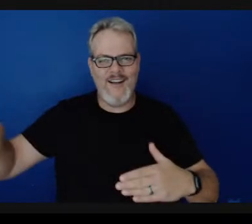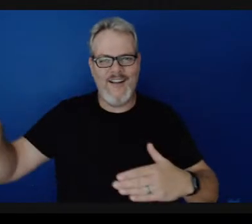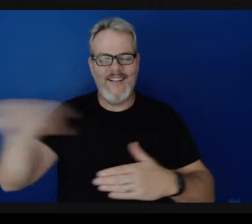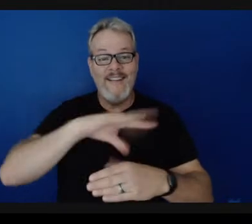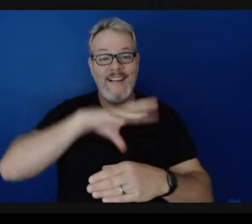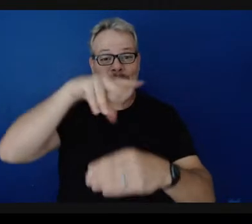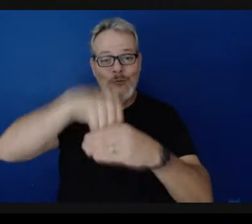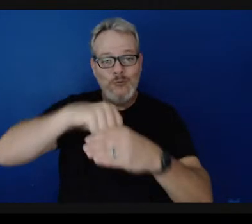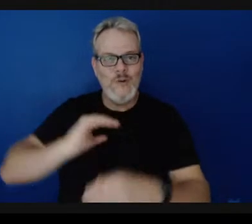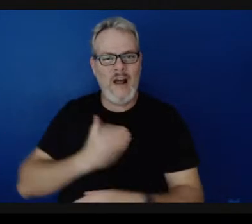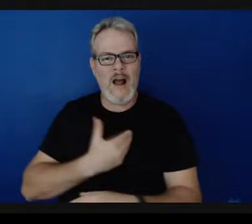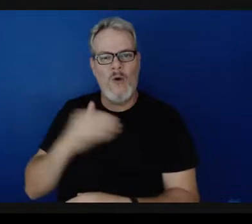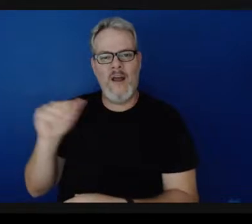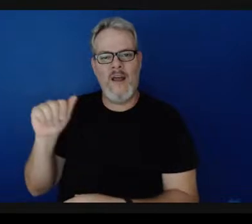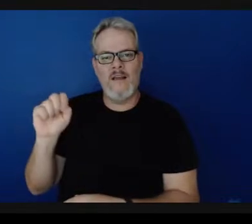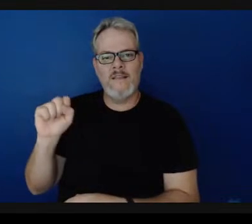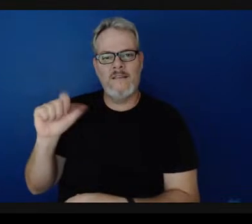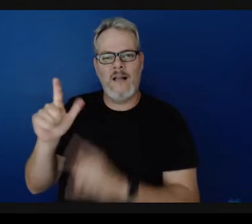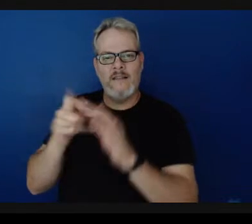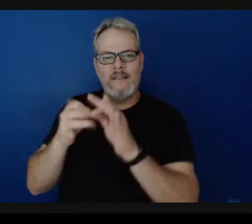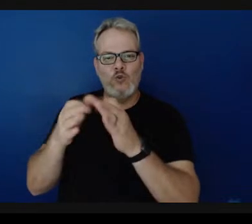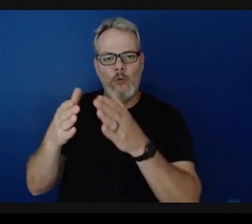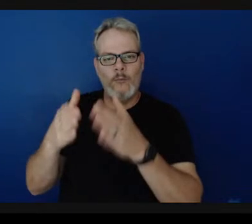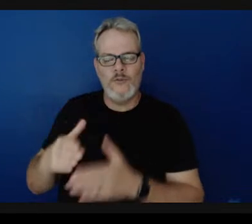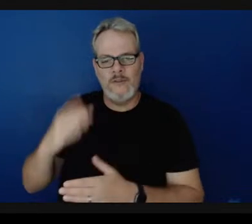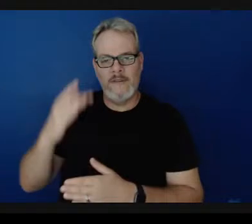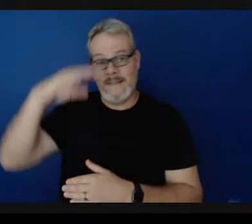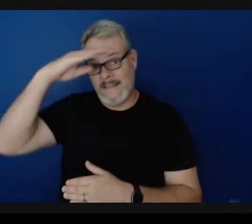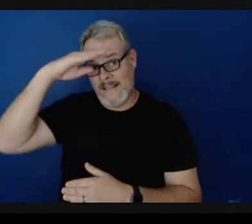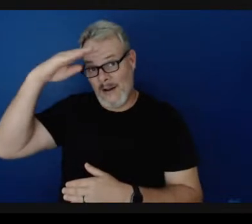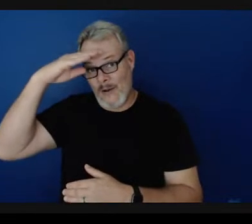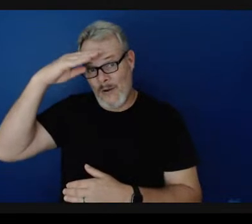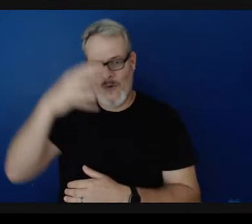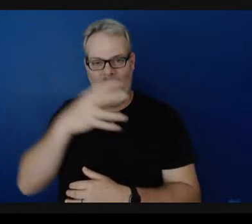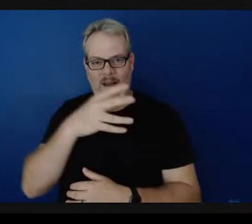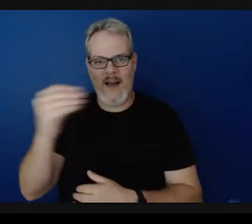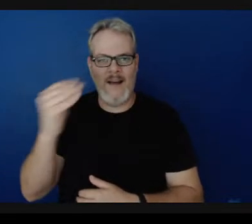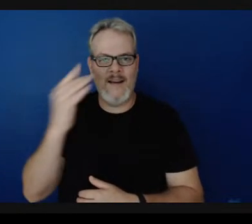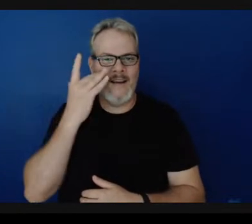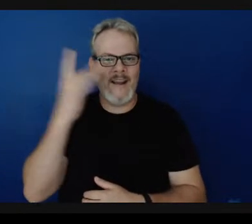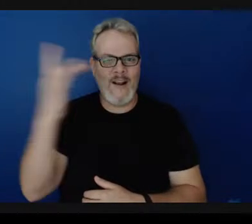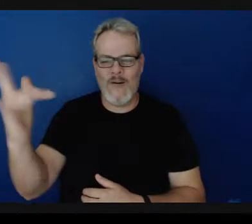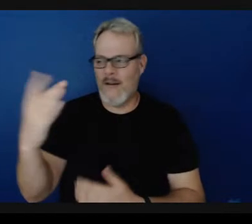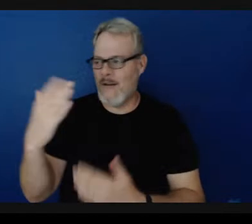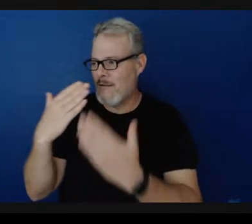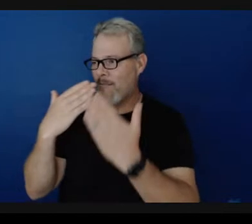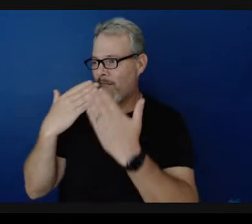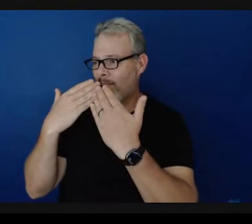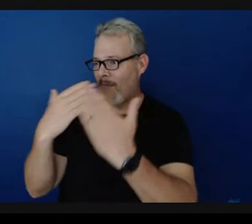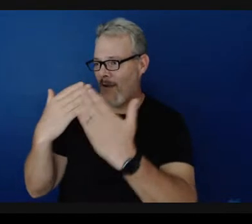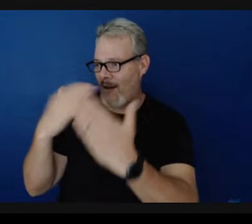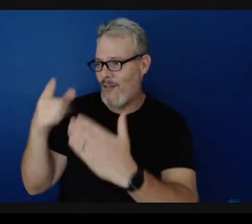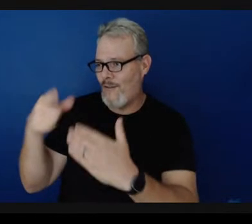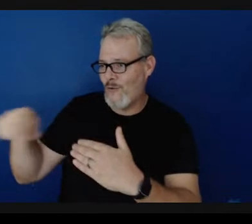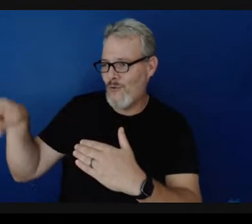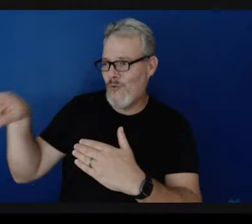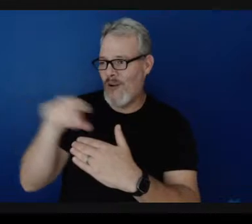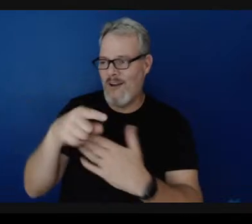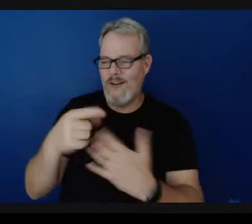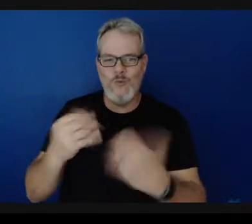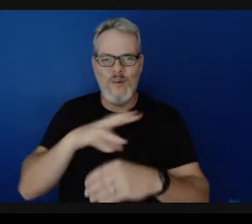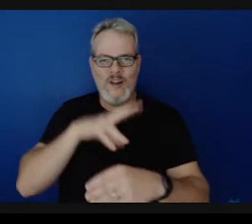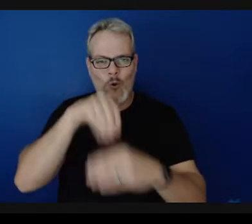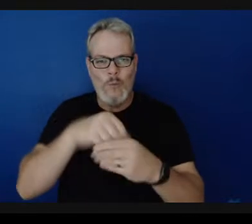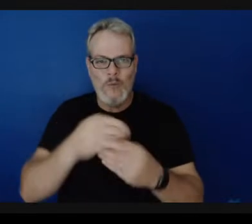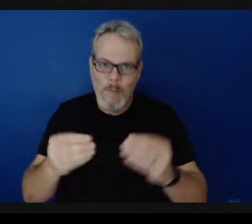interpreters, Dano and Carrie. Mahalo you guys. We'll have to incorporate some more volcano signing next